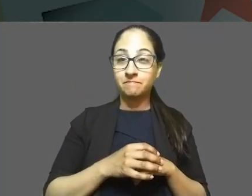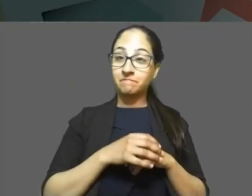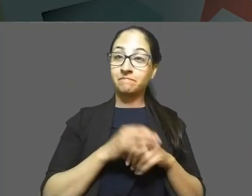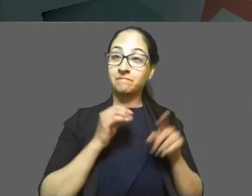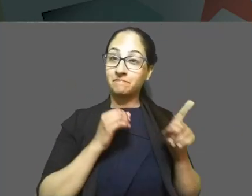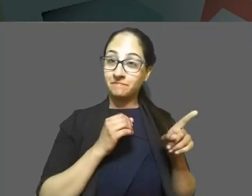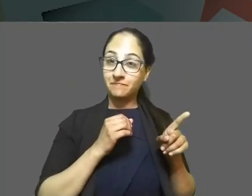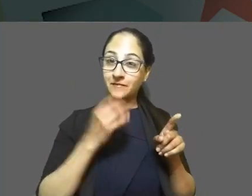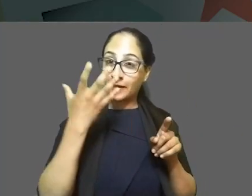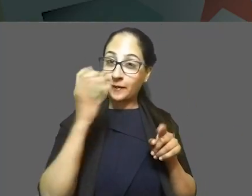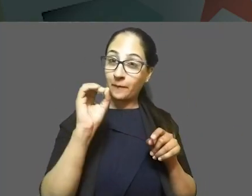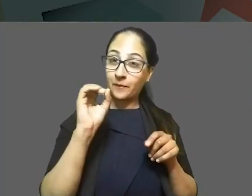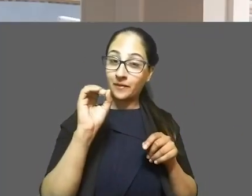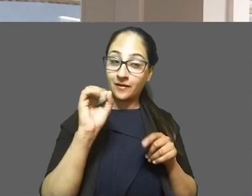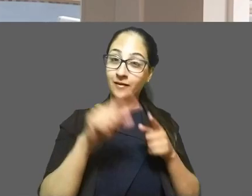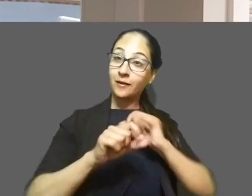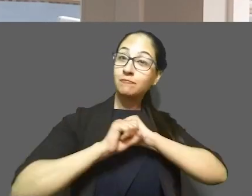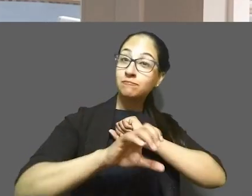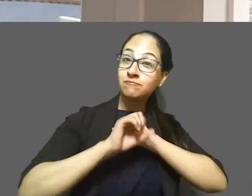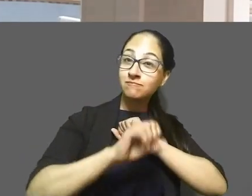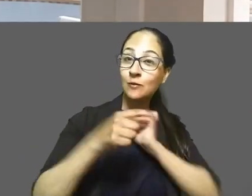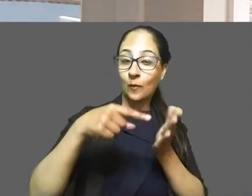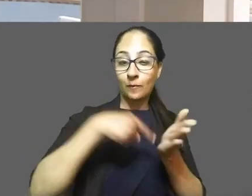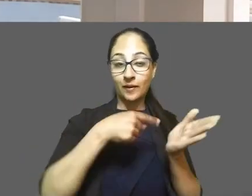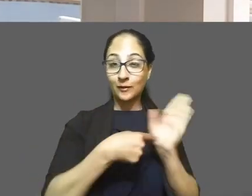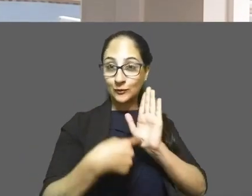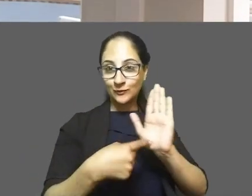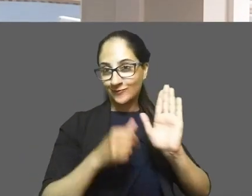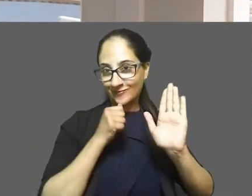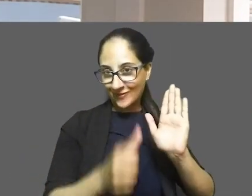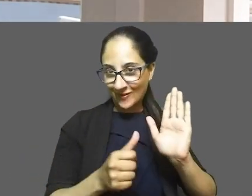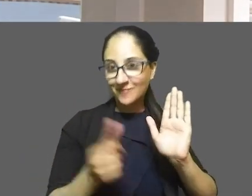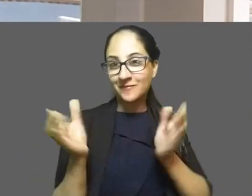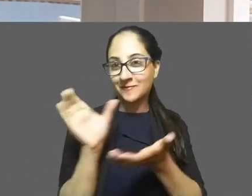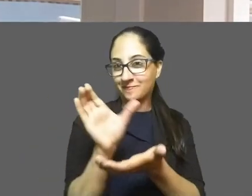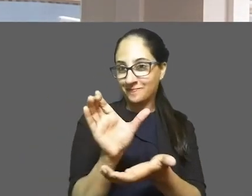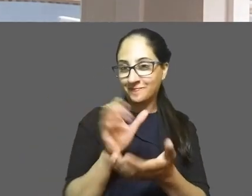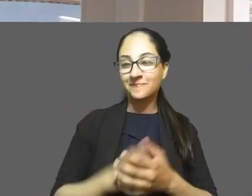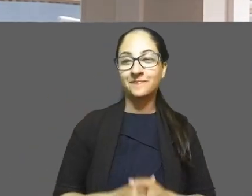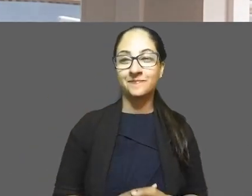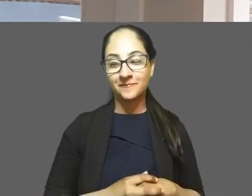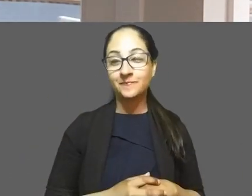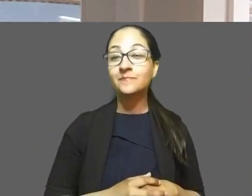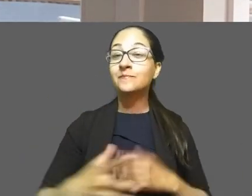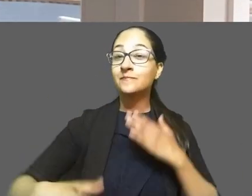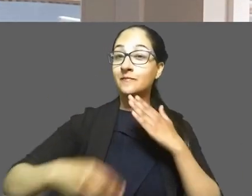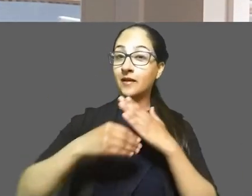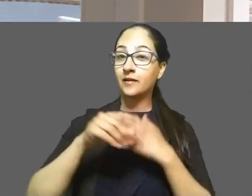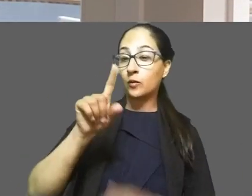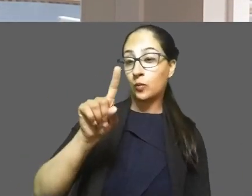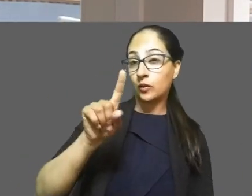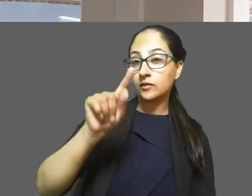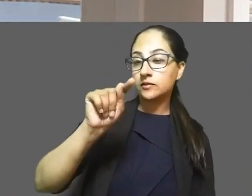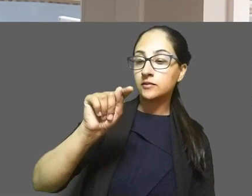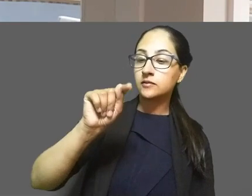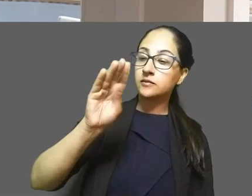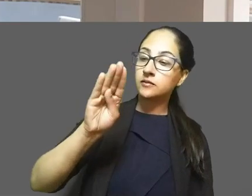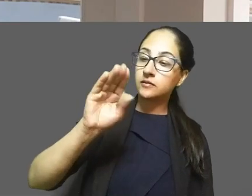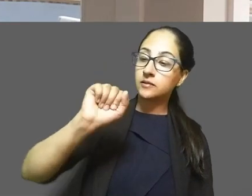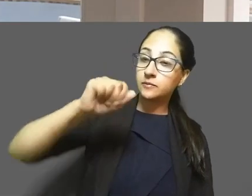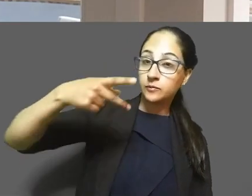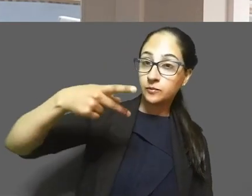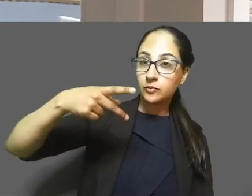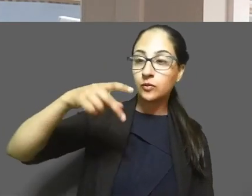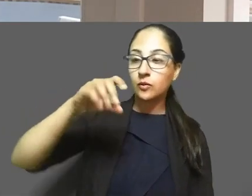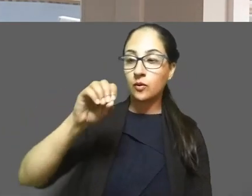but we have Nanathay. Okay, and then to that we're going to add 1 tablespoon of oil. Again,